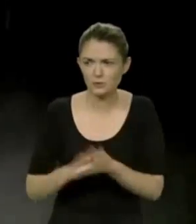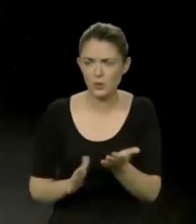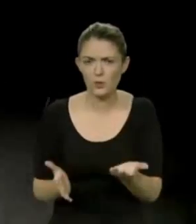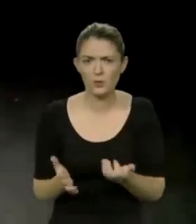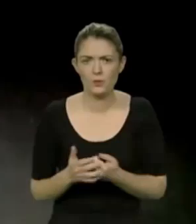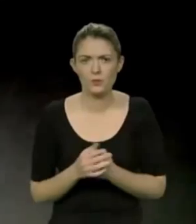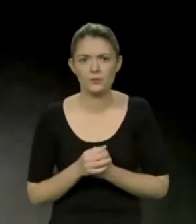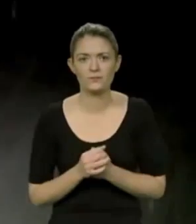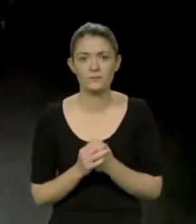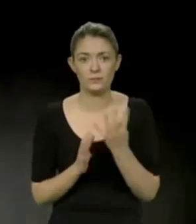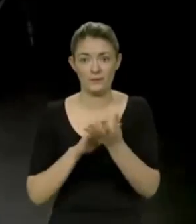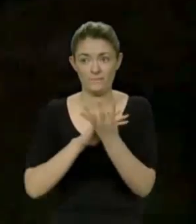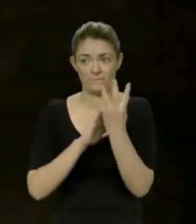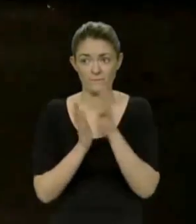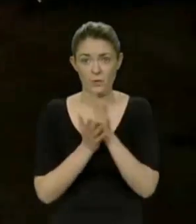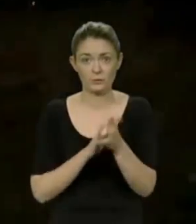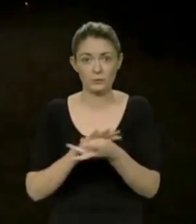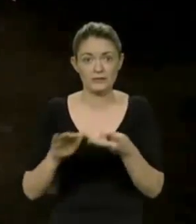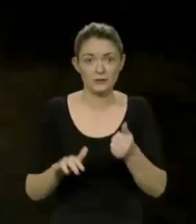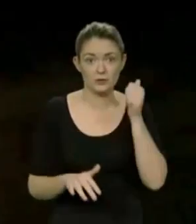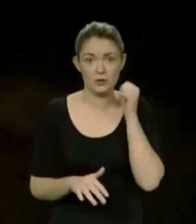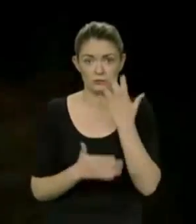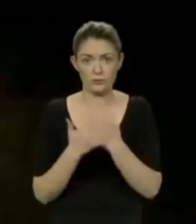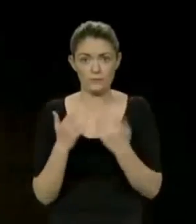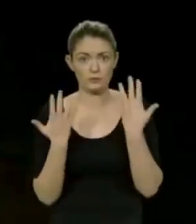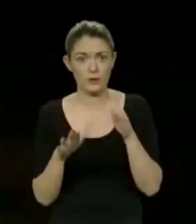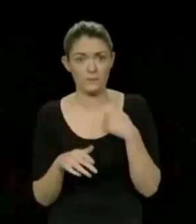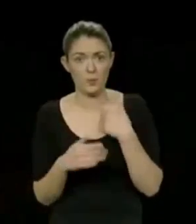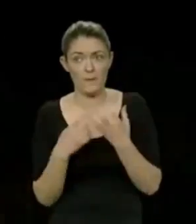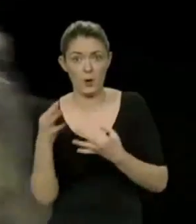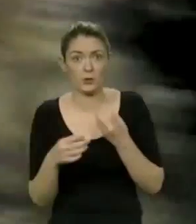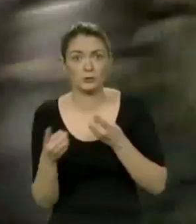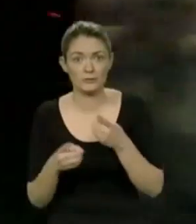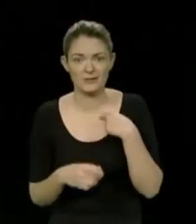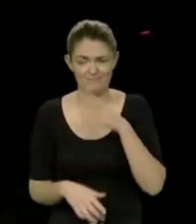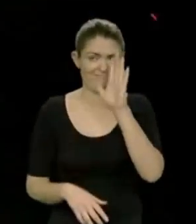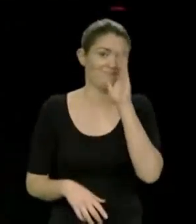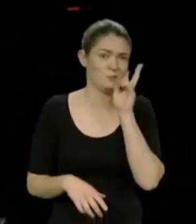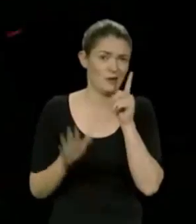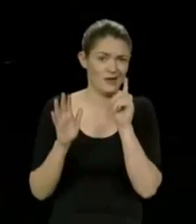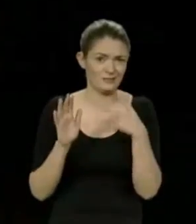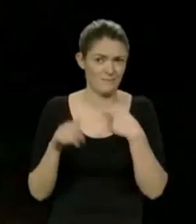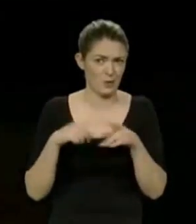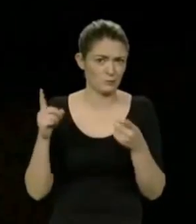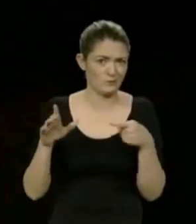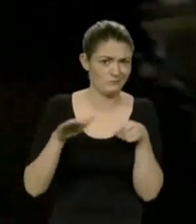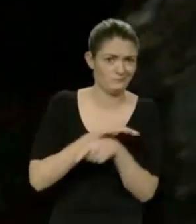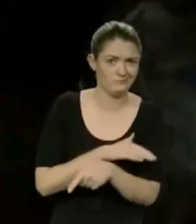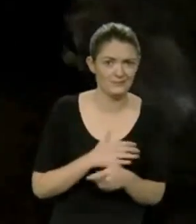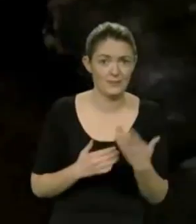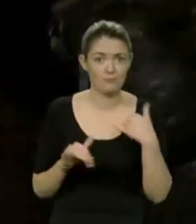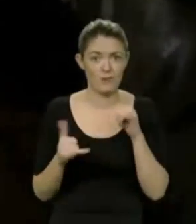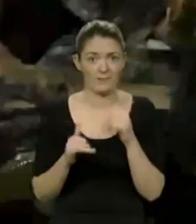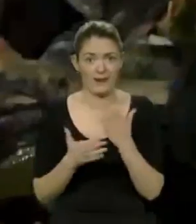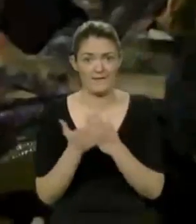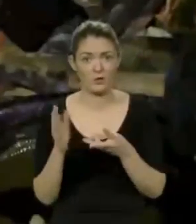14 weeks ago, if someone showed me what I was going to do, see you later, I'm not doing that. Or even if I started, I'd probably give up halfway through, but whatever they've